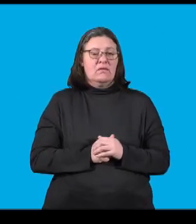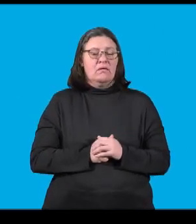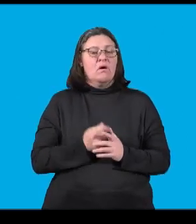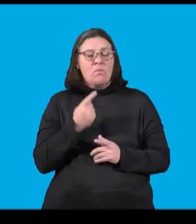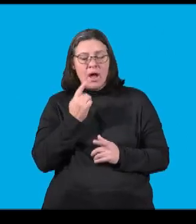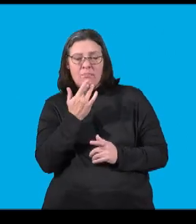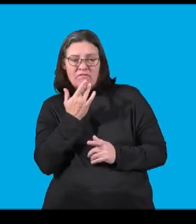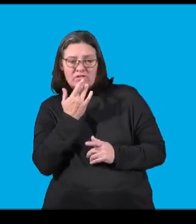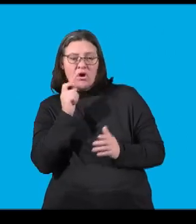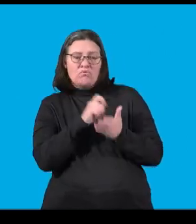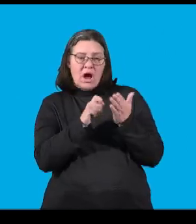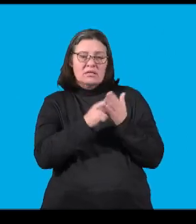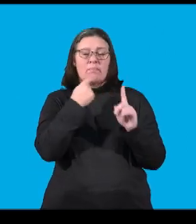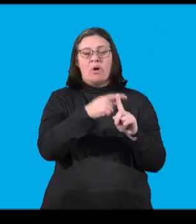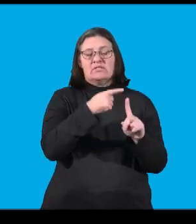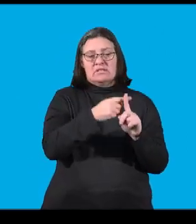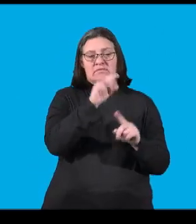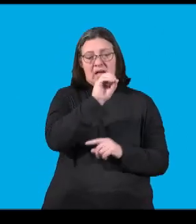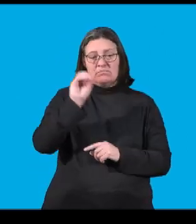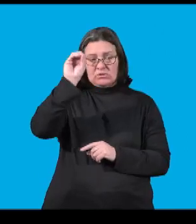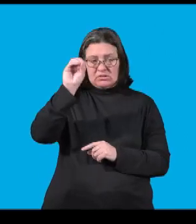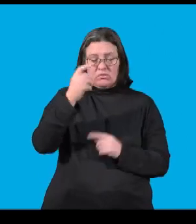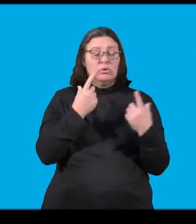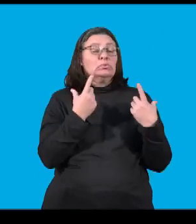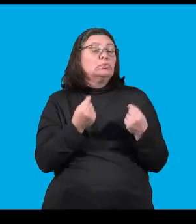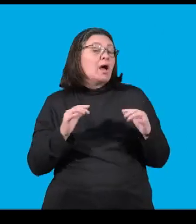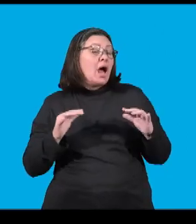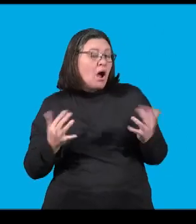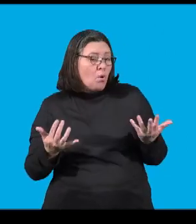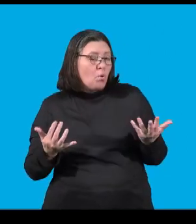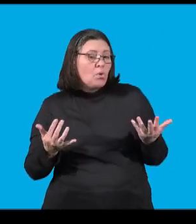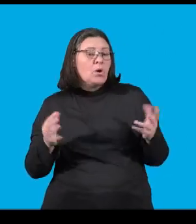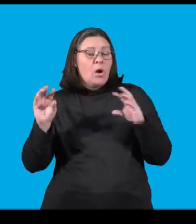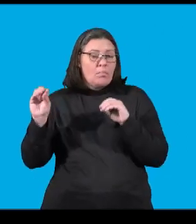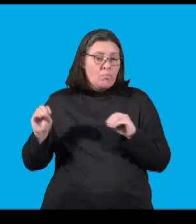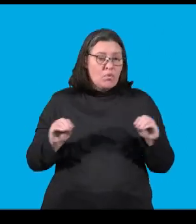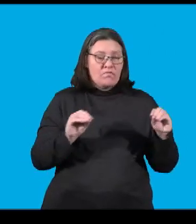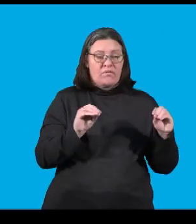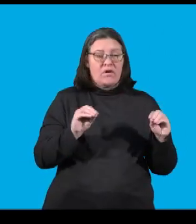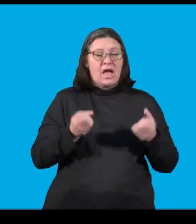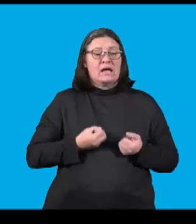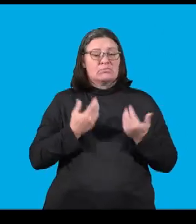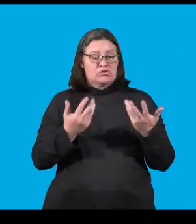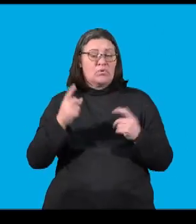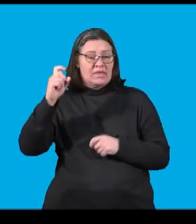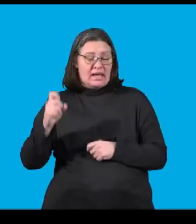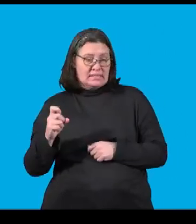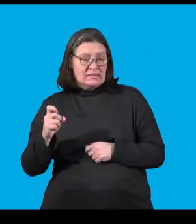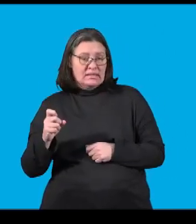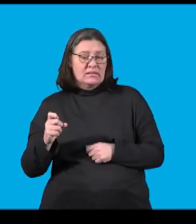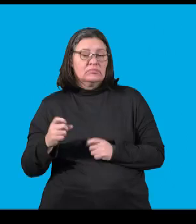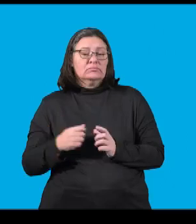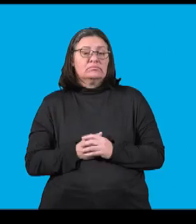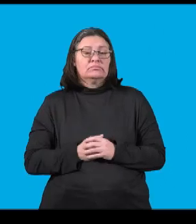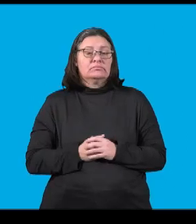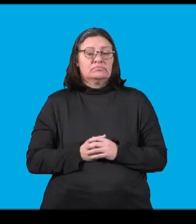the preference is really to write your answer with positive exponents. We would do that by moving these two expressions with